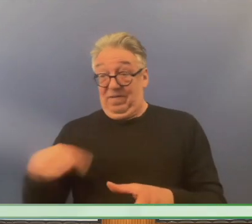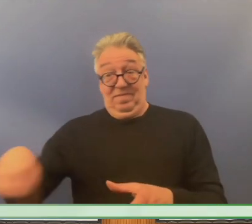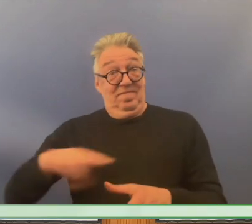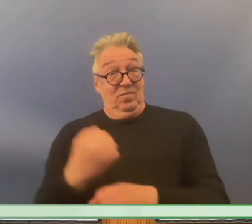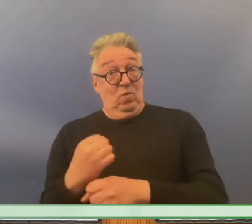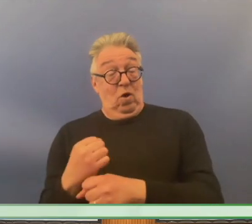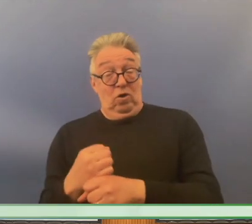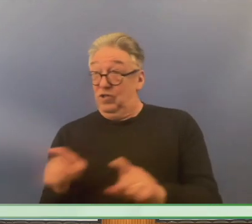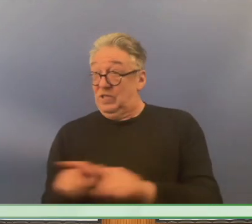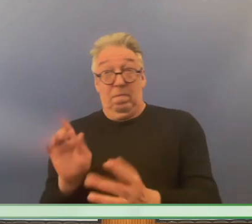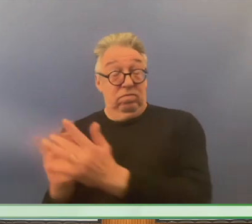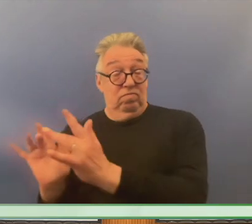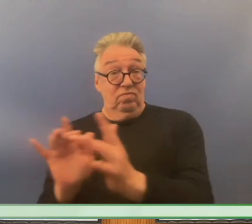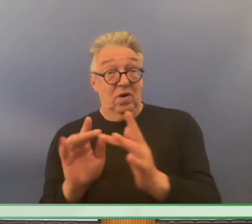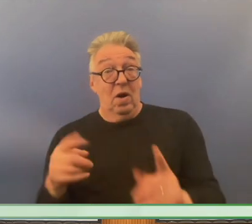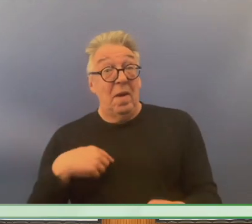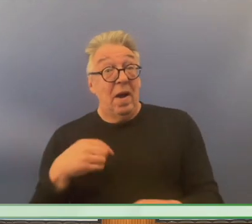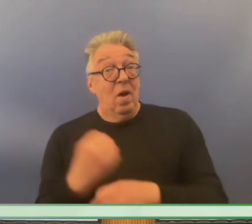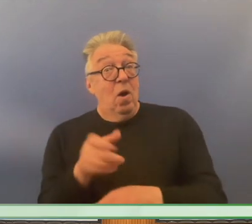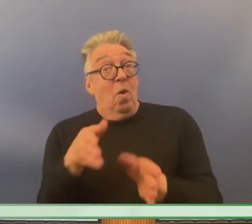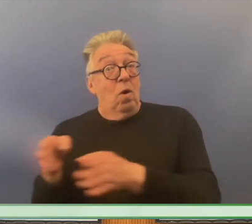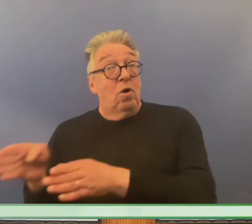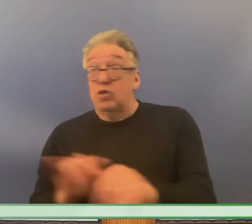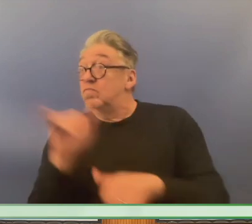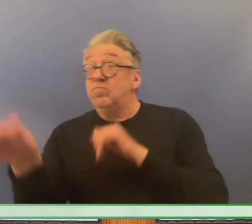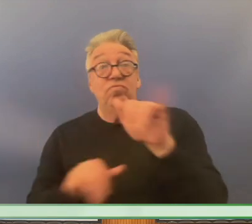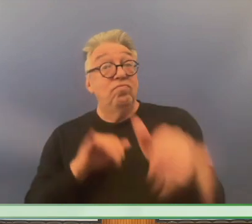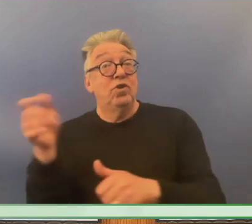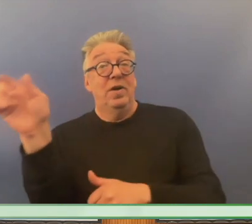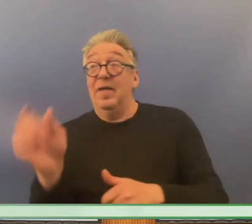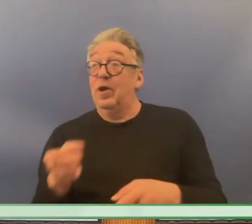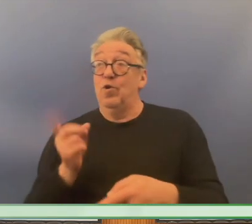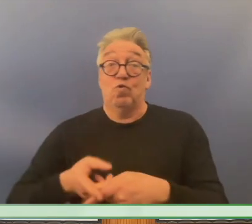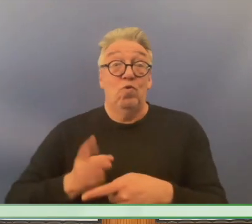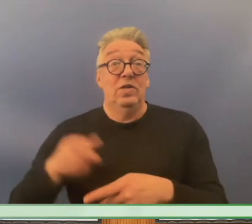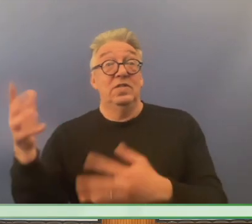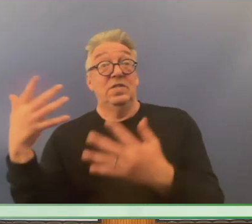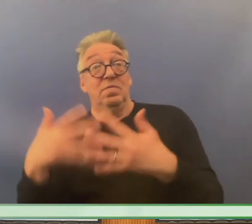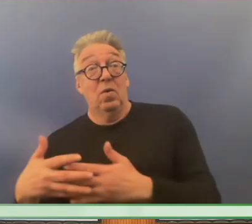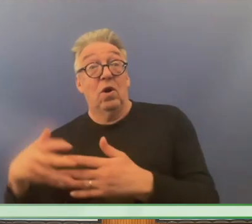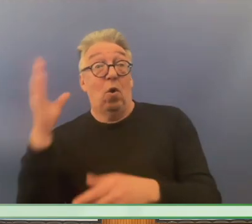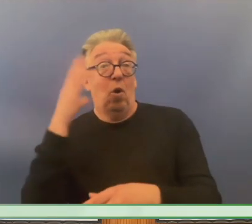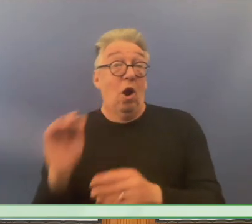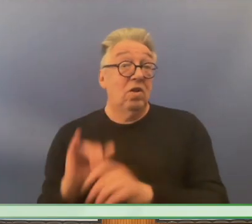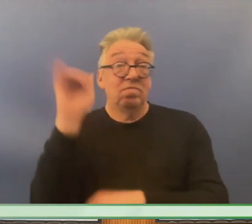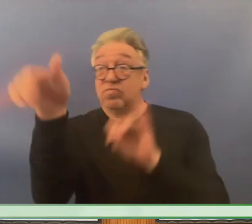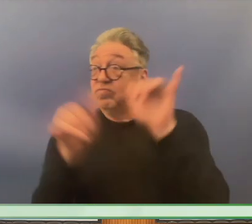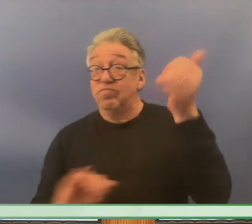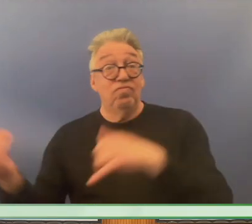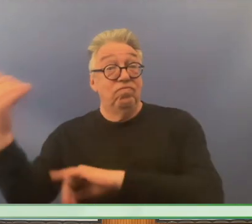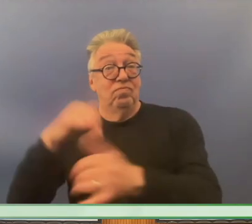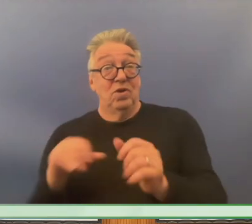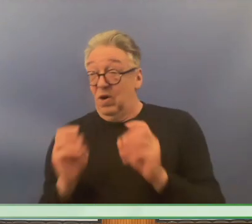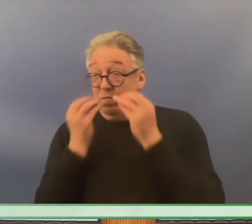colleagues travel to Vienna, to Italy, to Greece, to the Netherlands, and that's also fantastic. They are